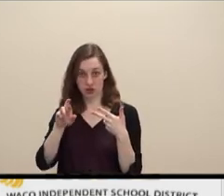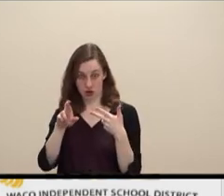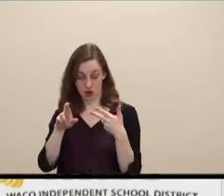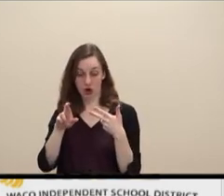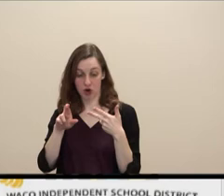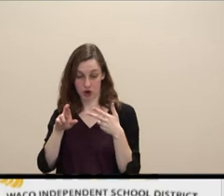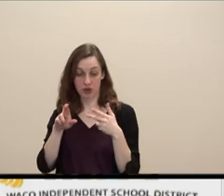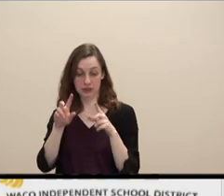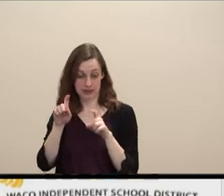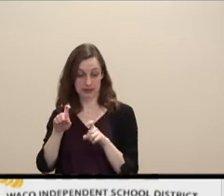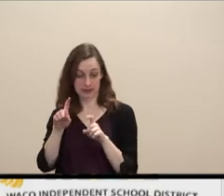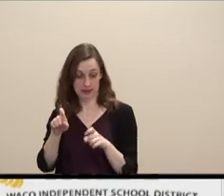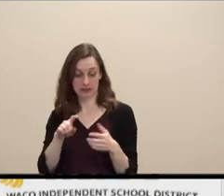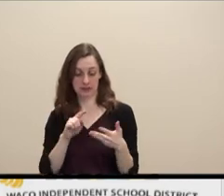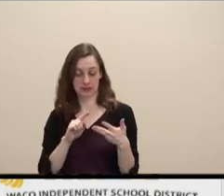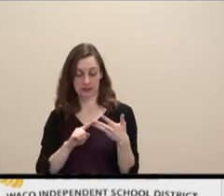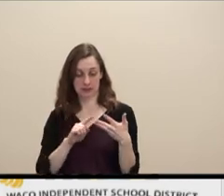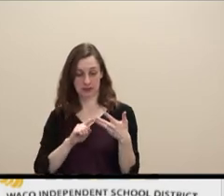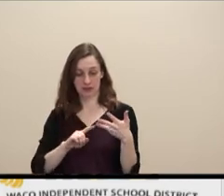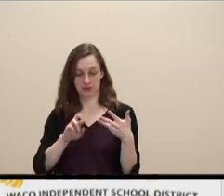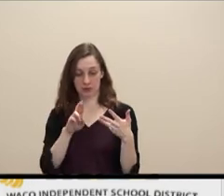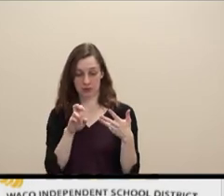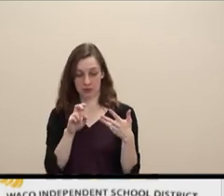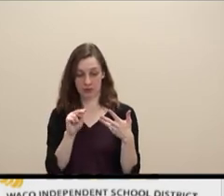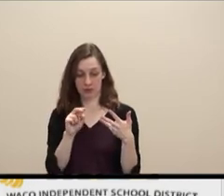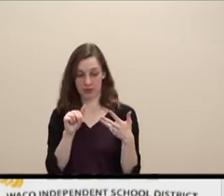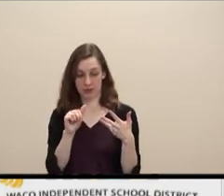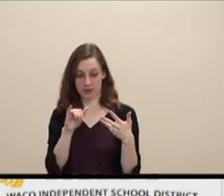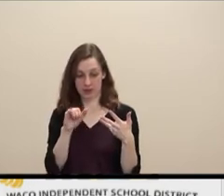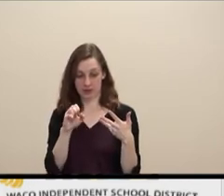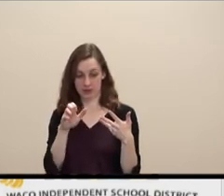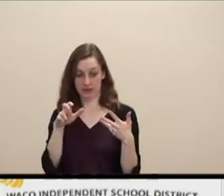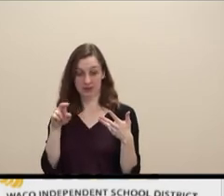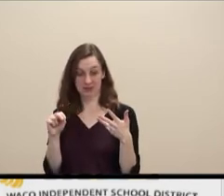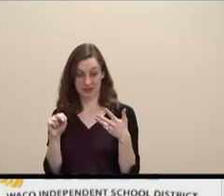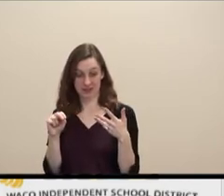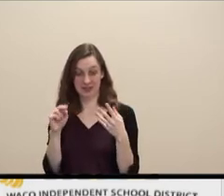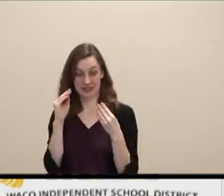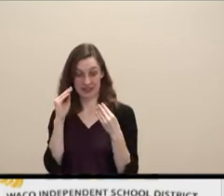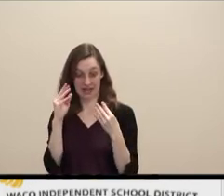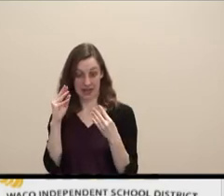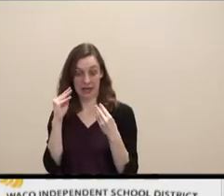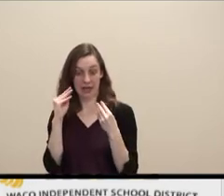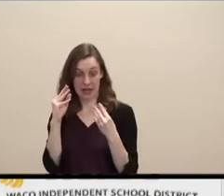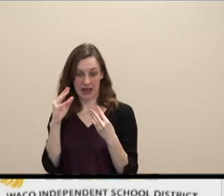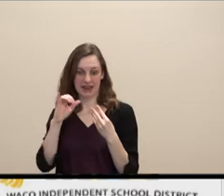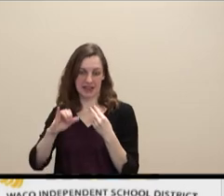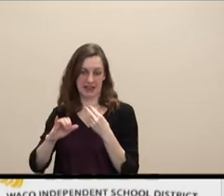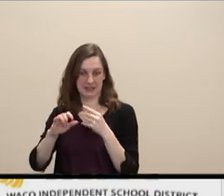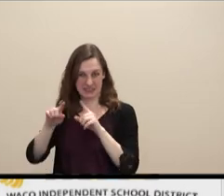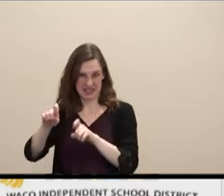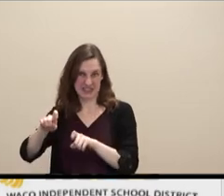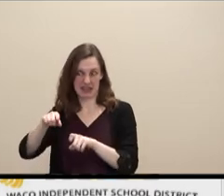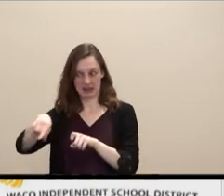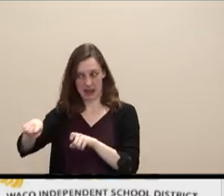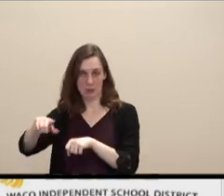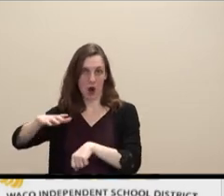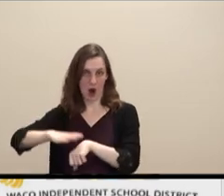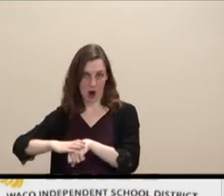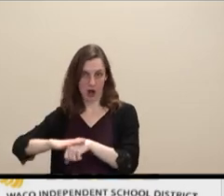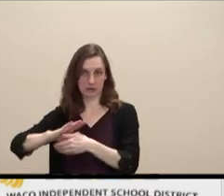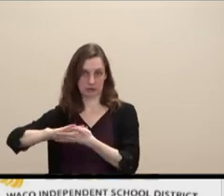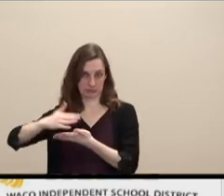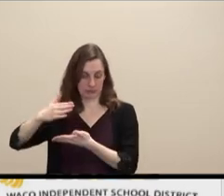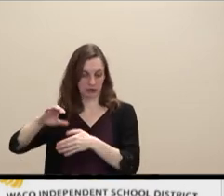we've tested the high schoolers on a screener. And we have beginning of year and middle of year data on that. And then the TCAs, the